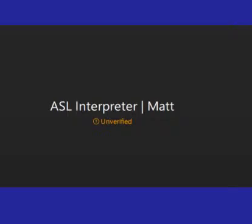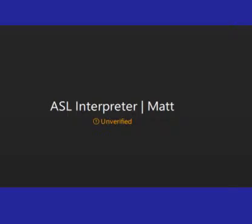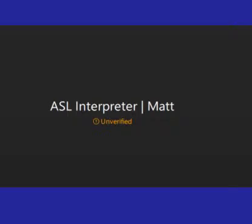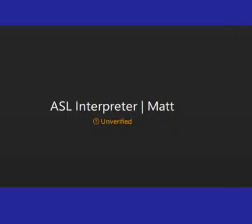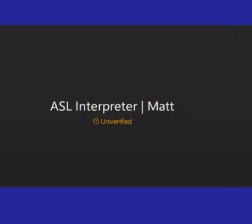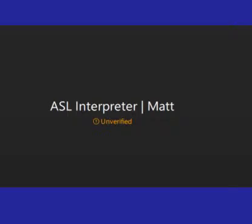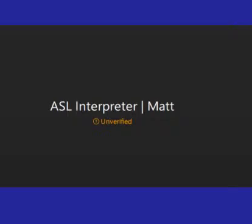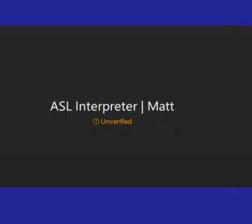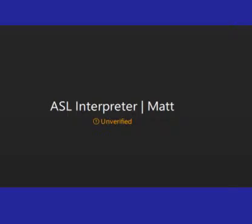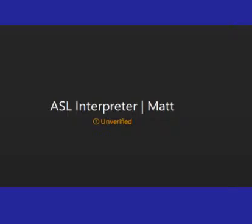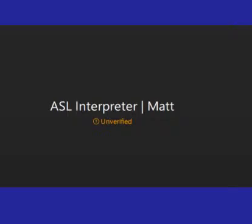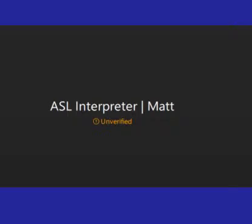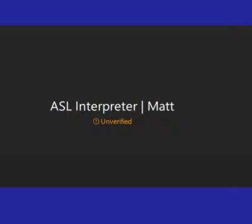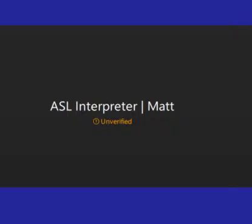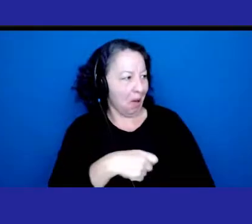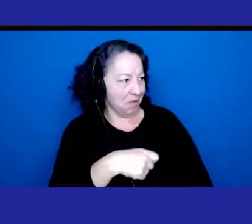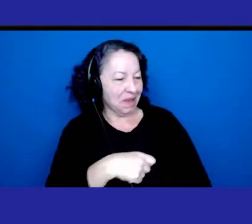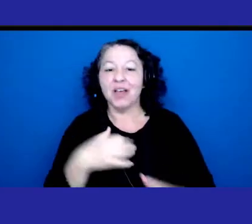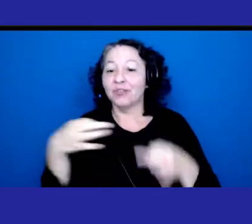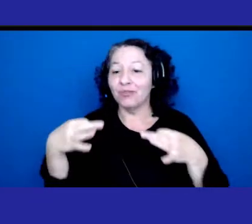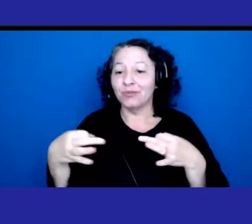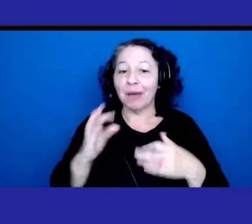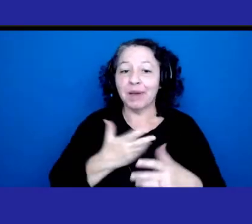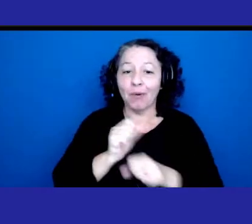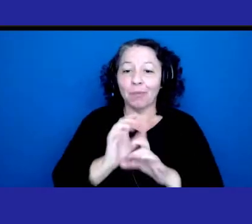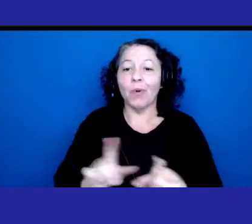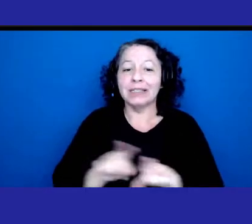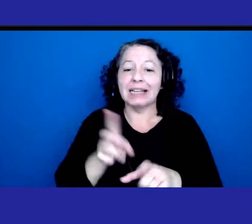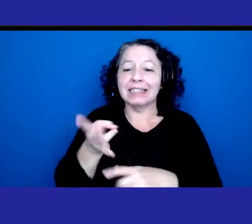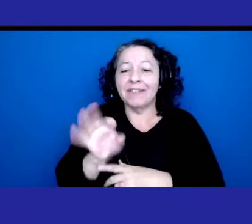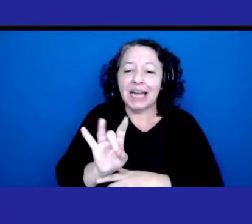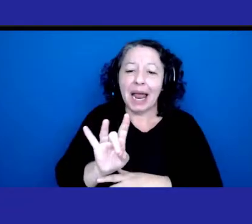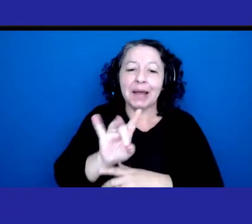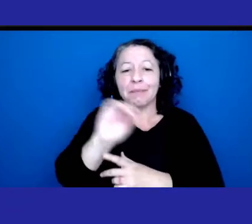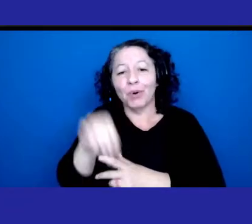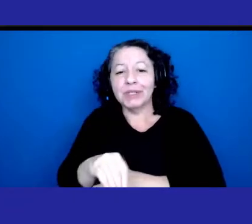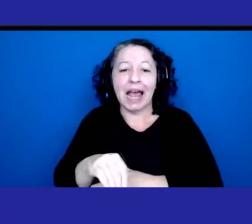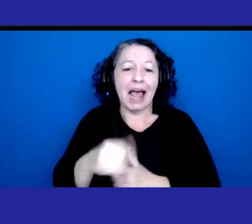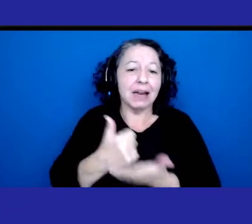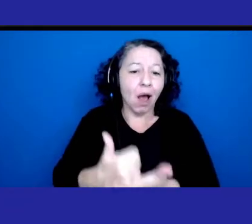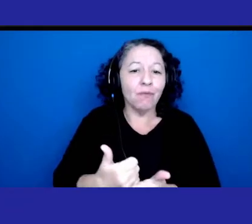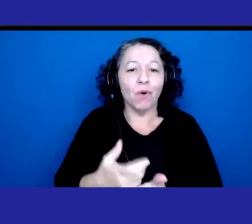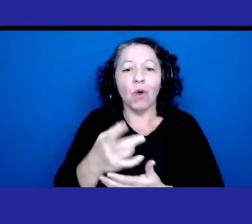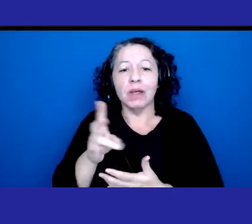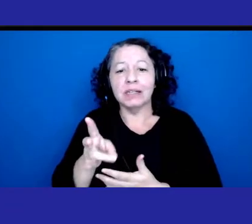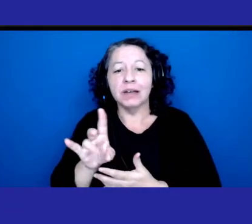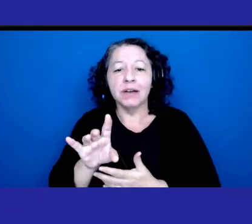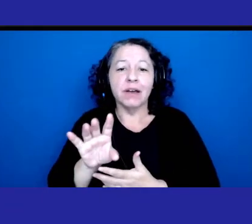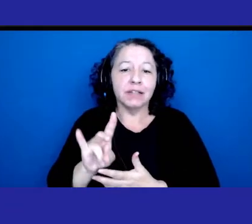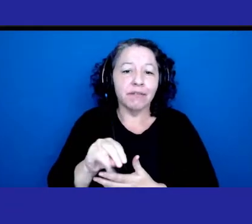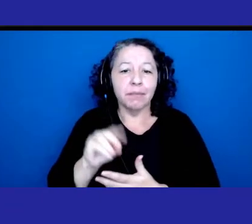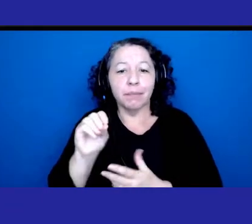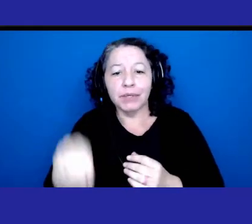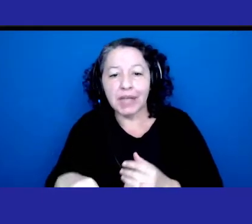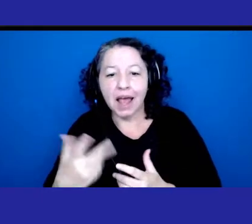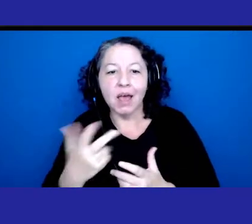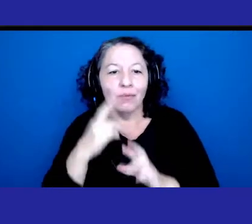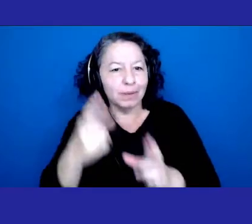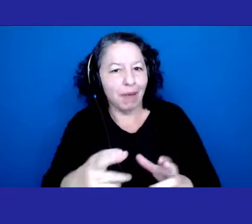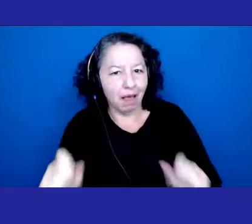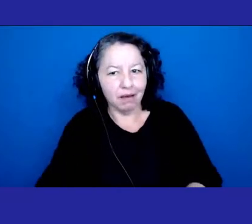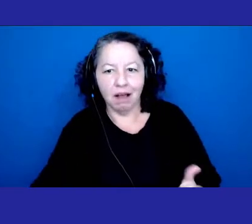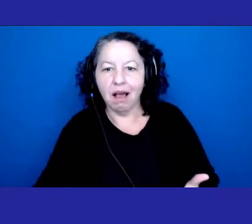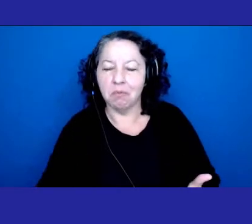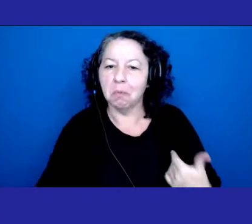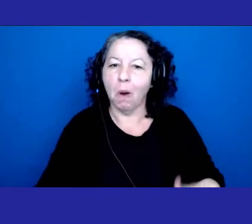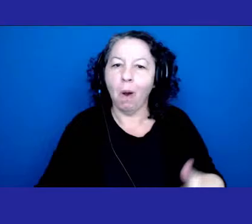5. Describing employees as 78% helpful and 70% respectful. So a while back, Mitch